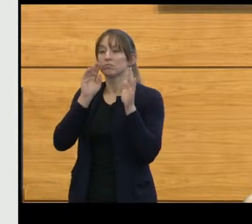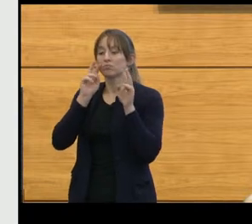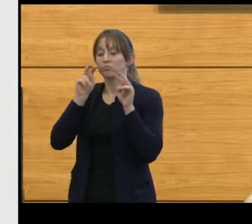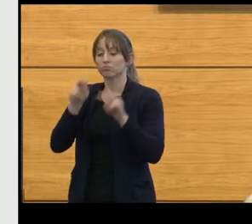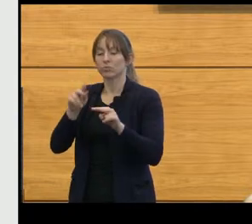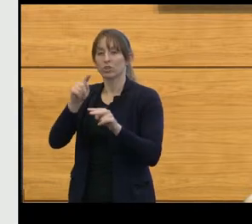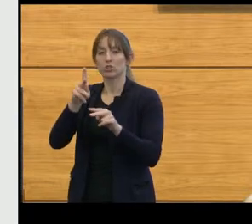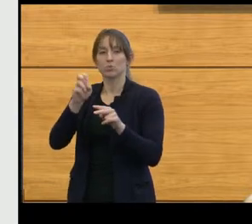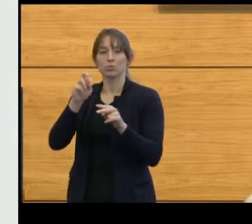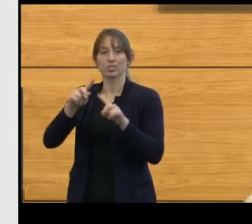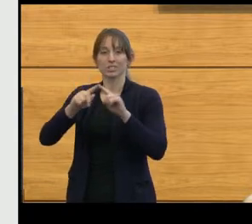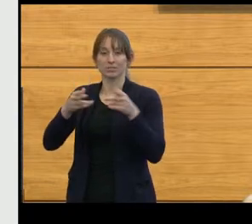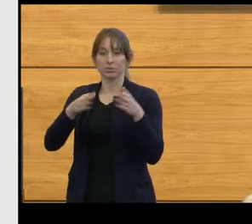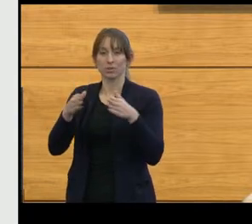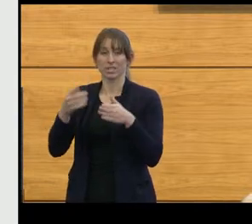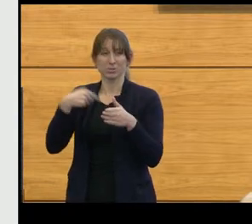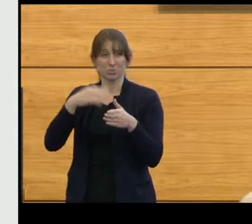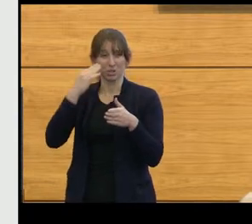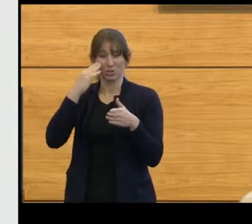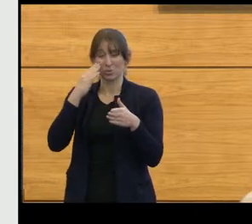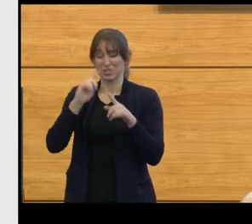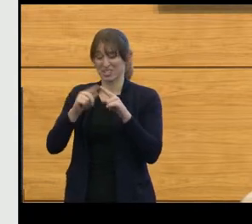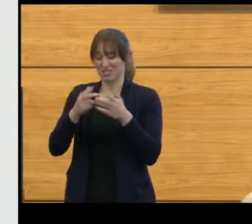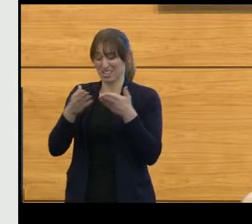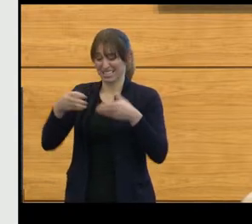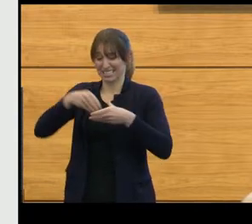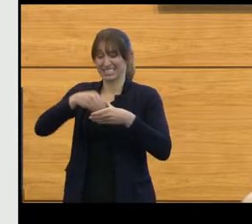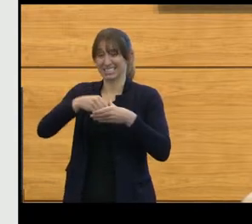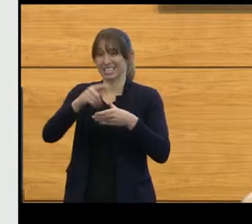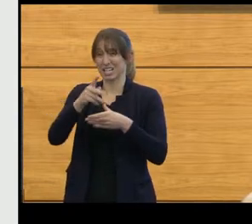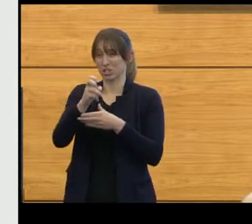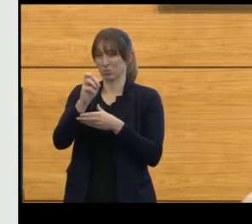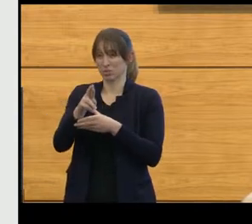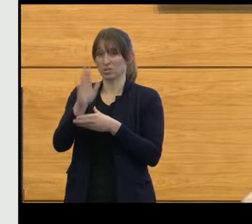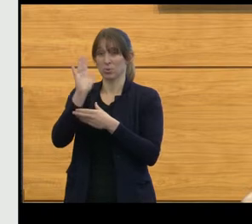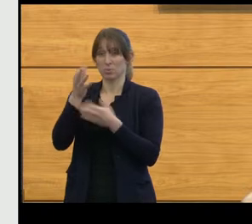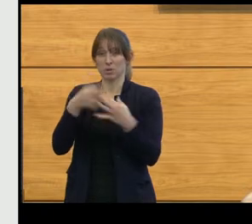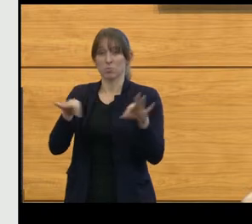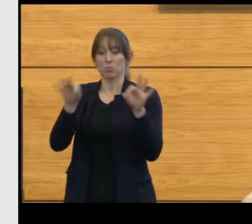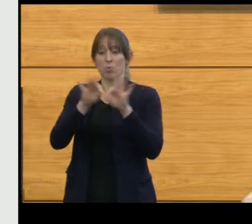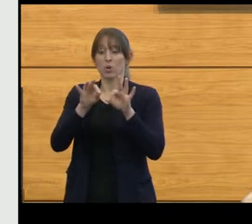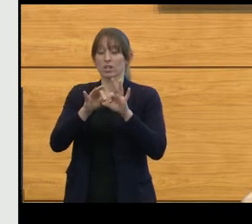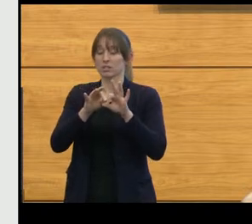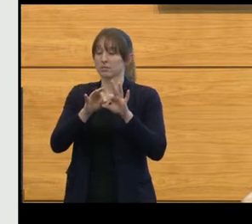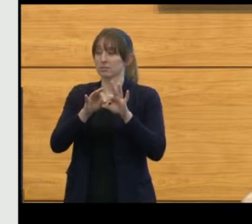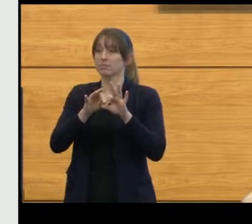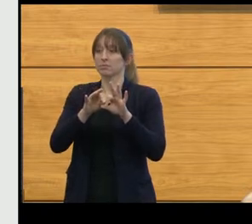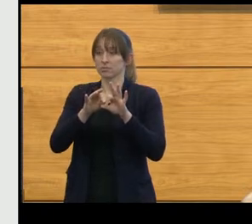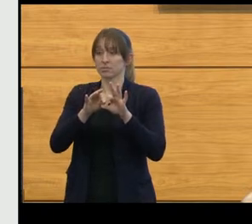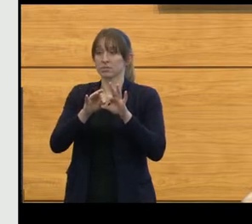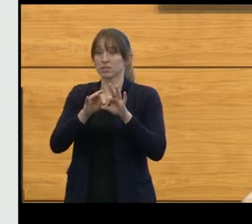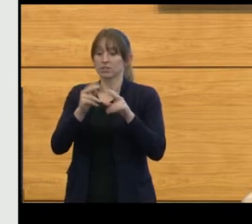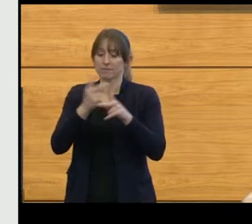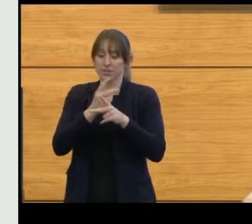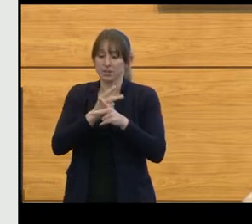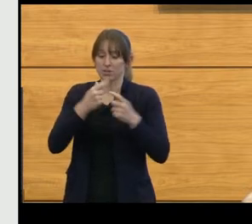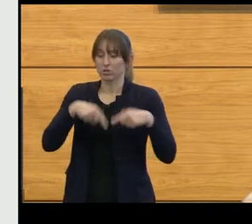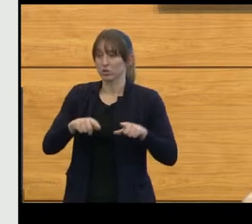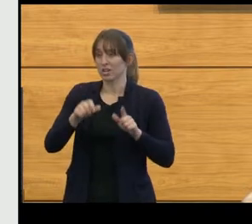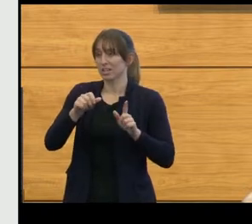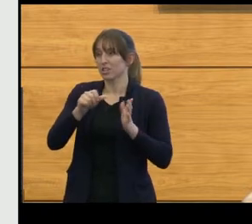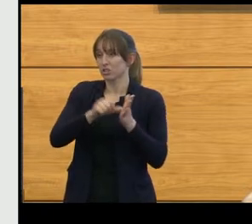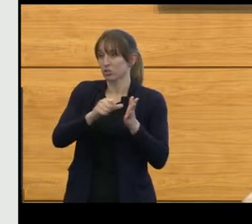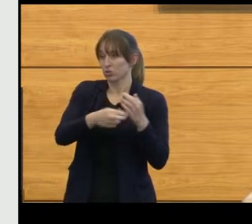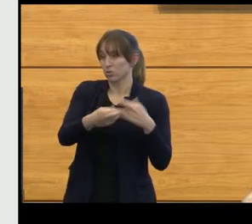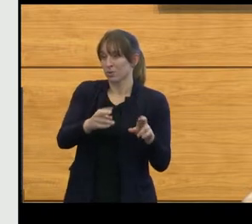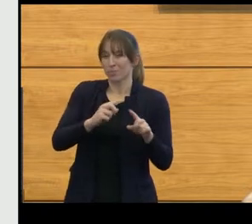knew that there were going to be things within tumors that were going to be important to be able to assess in the operating room, but there was no easy